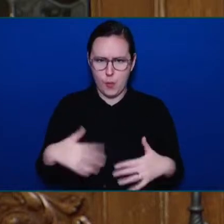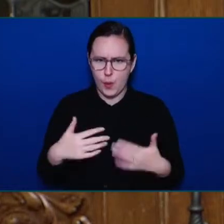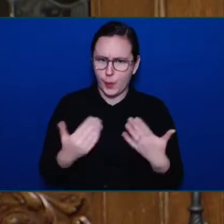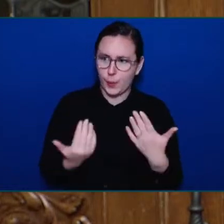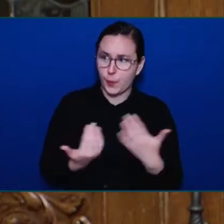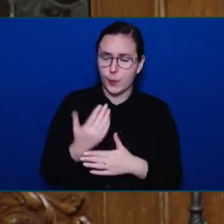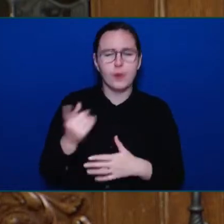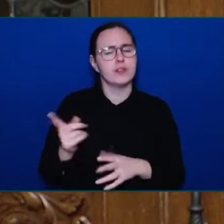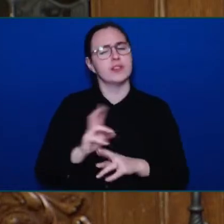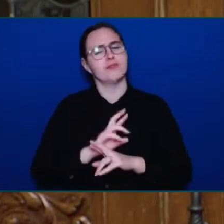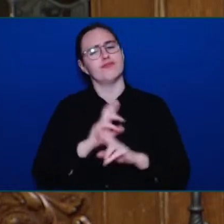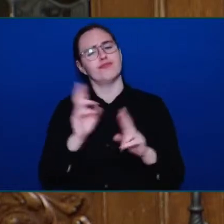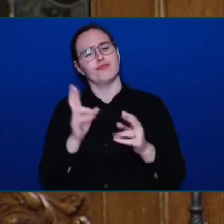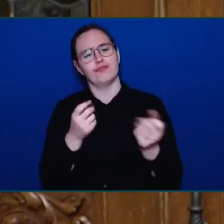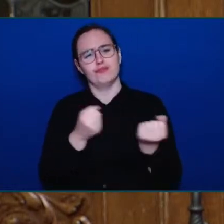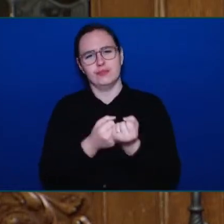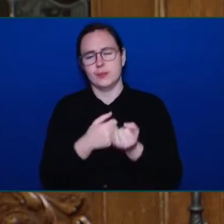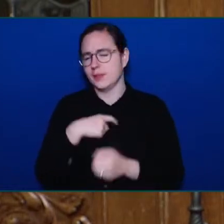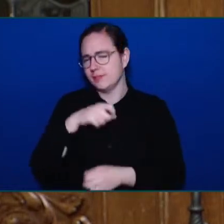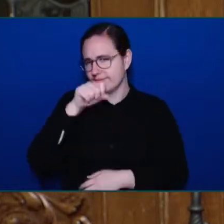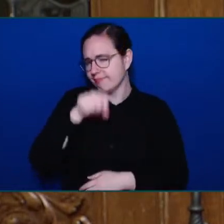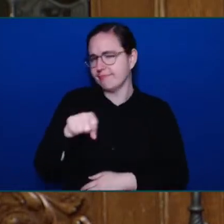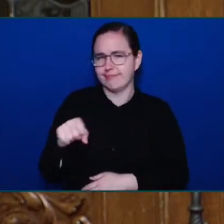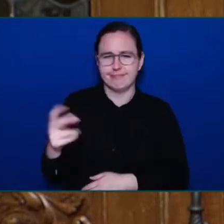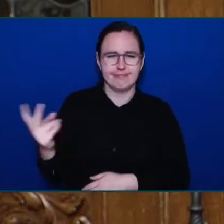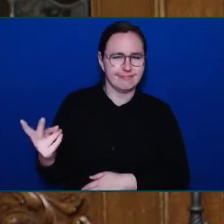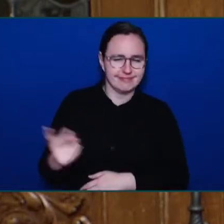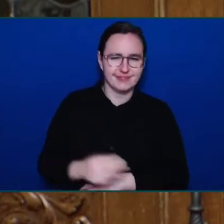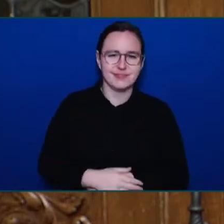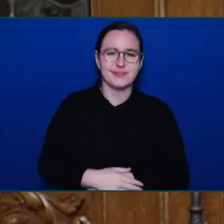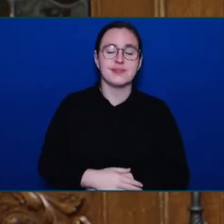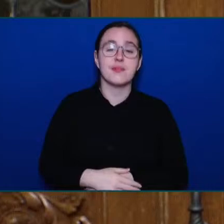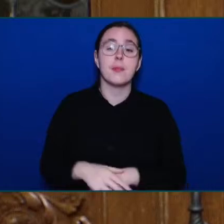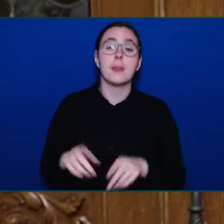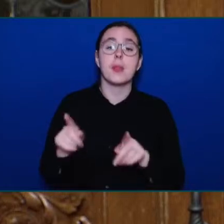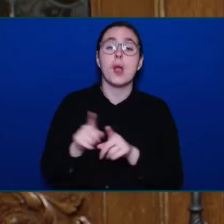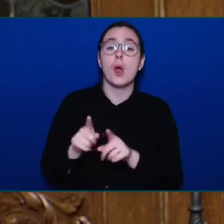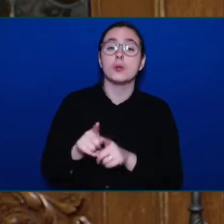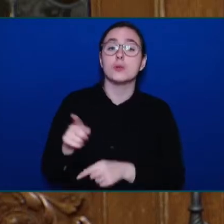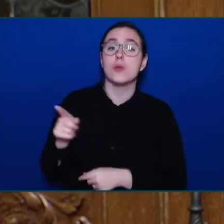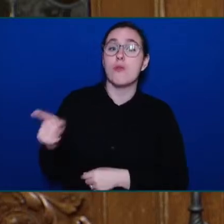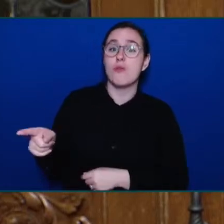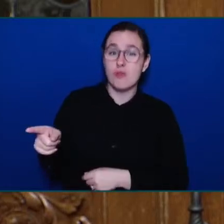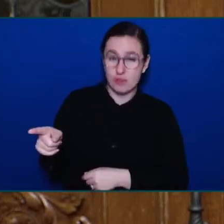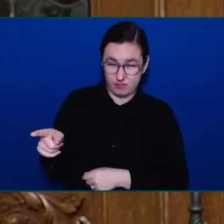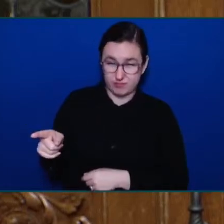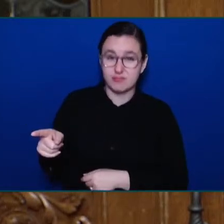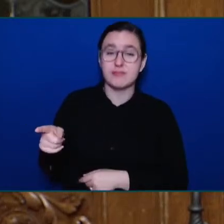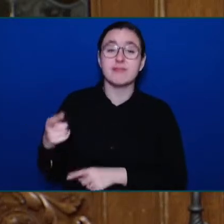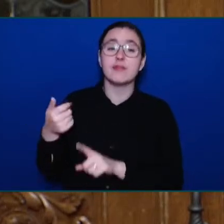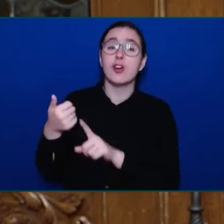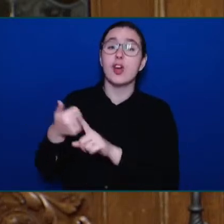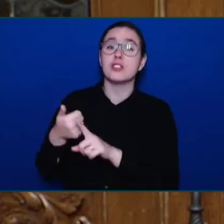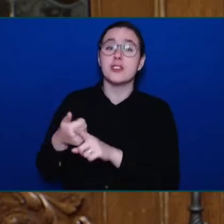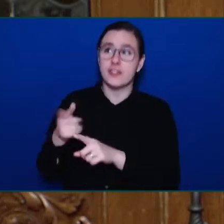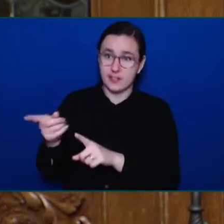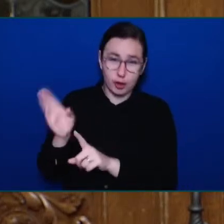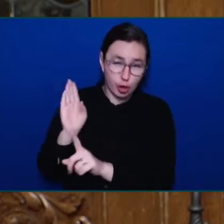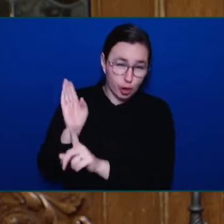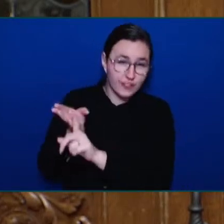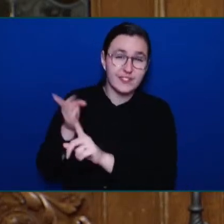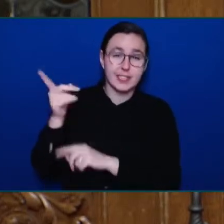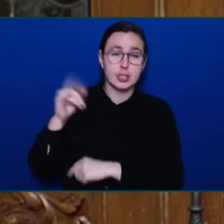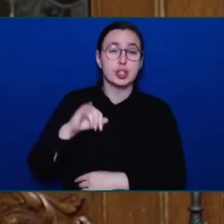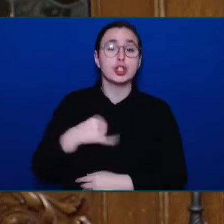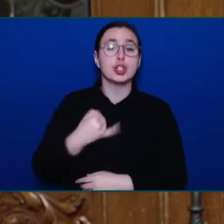the woman that convinced Justin Trudeau to legalize cannabis. So I can't ask for a collective whoop